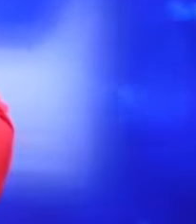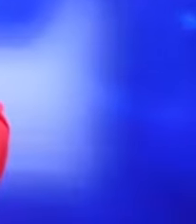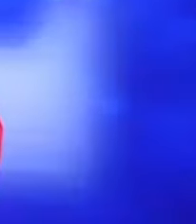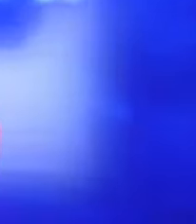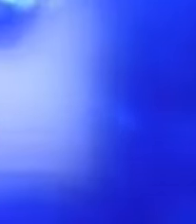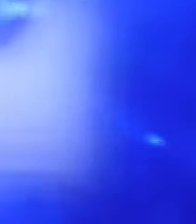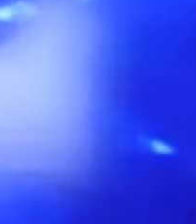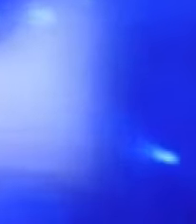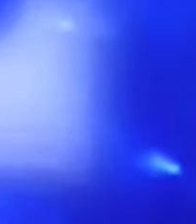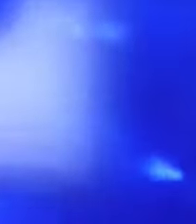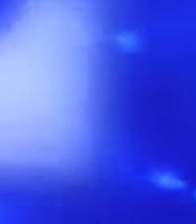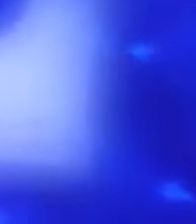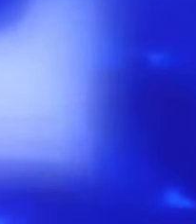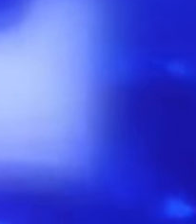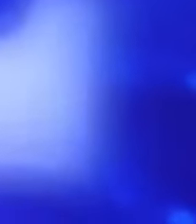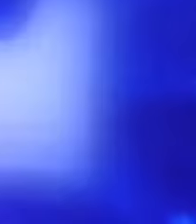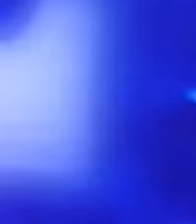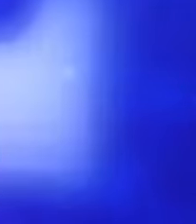yowi